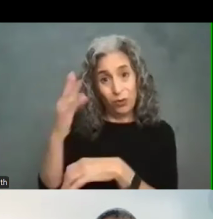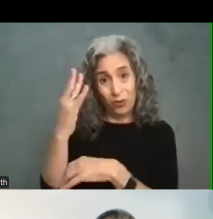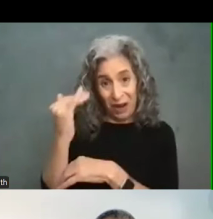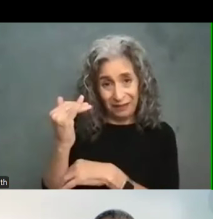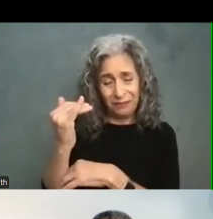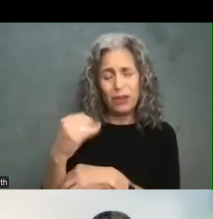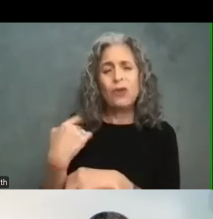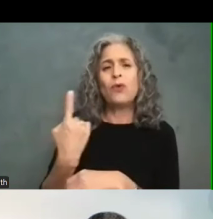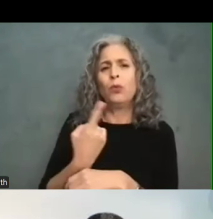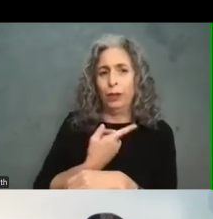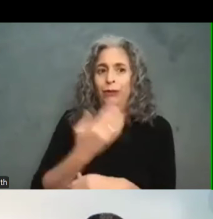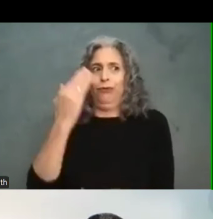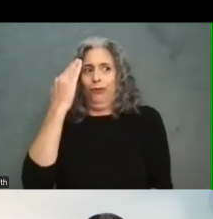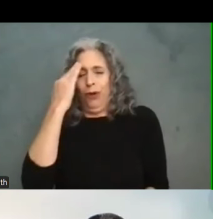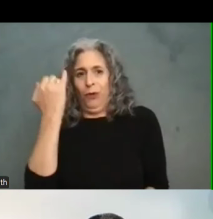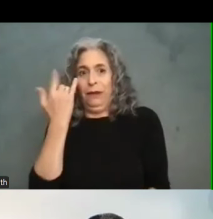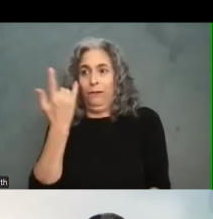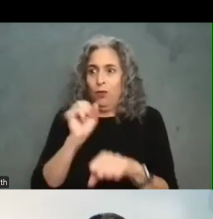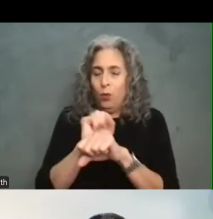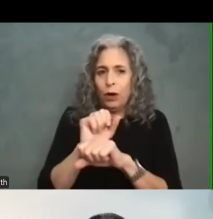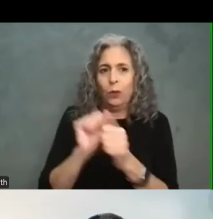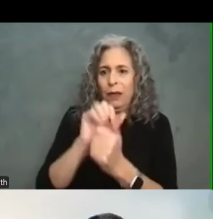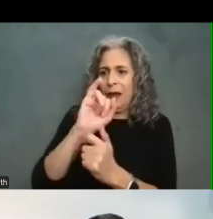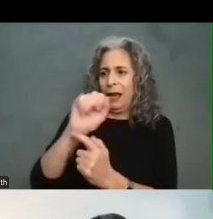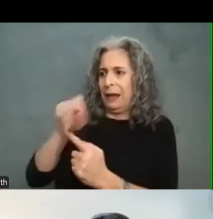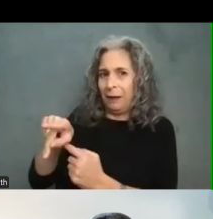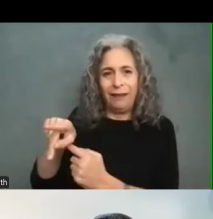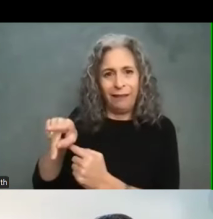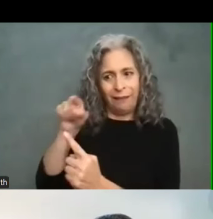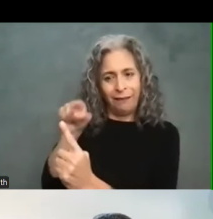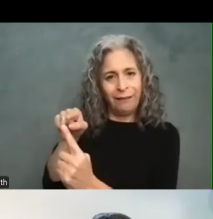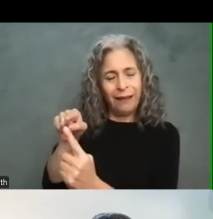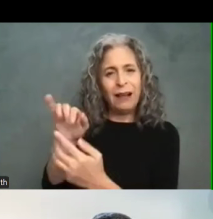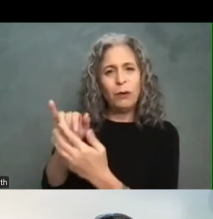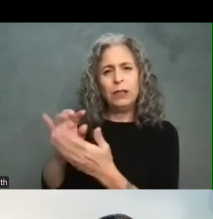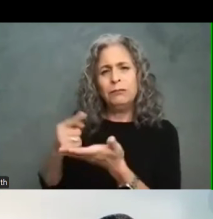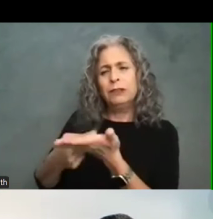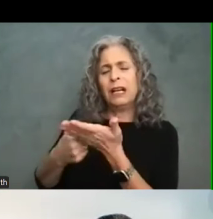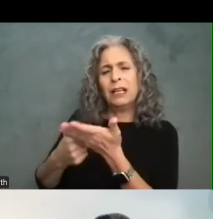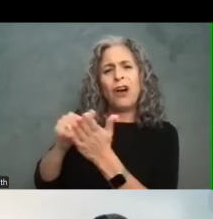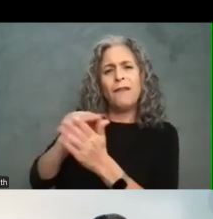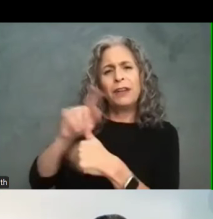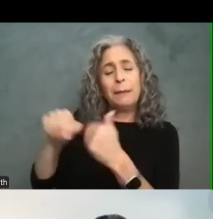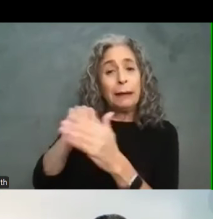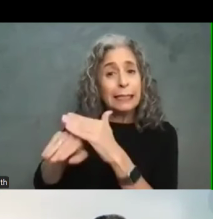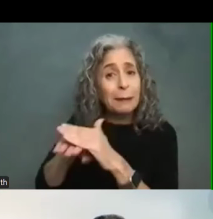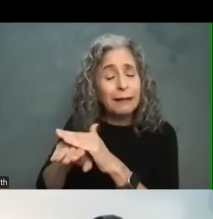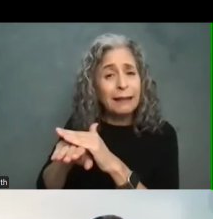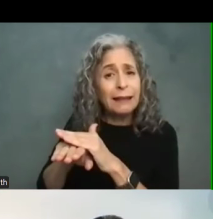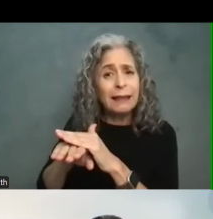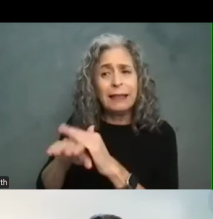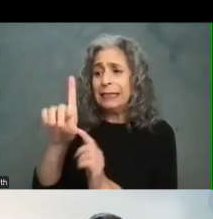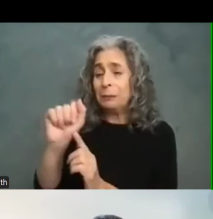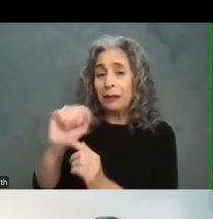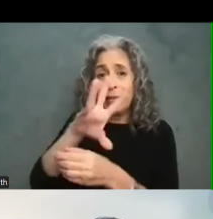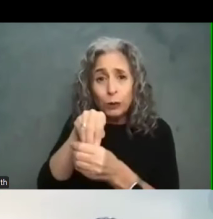as we all know, for those of us who are working with IAAP, we talk a lot about accessibility, we talk a lot about disability